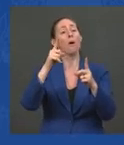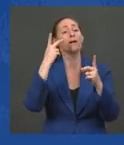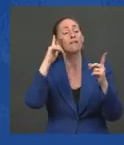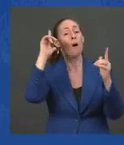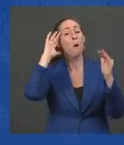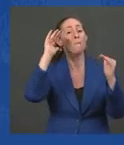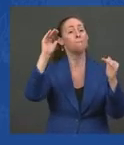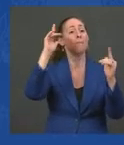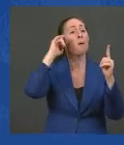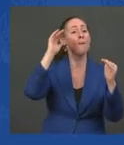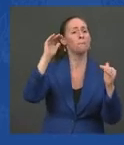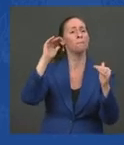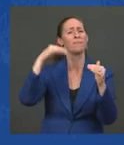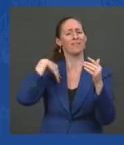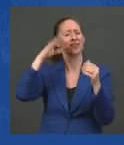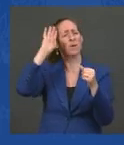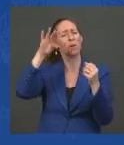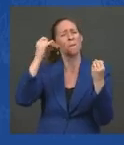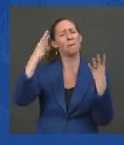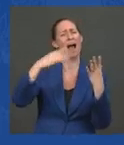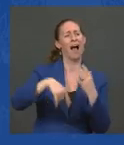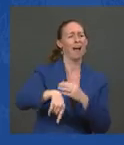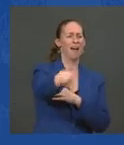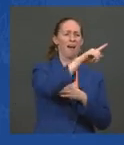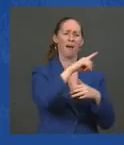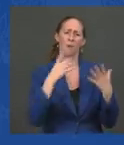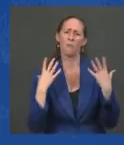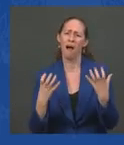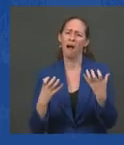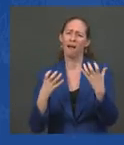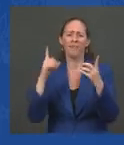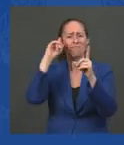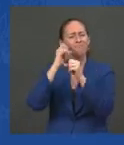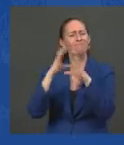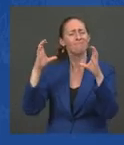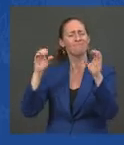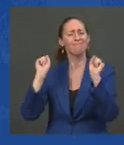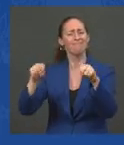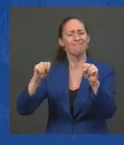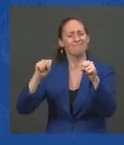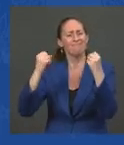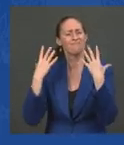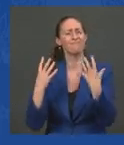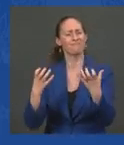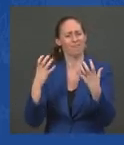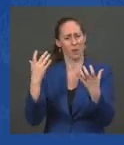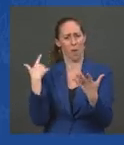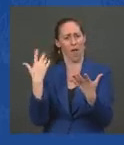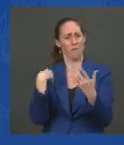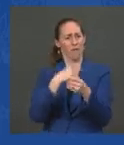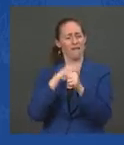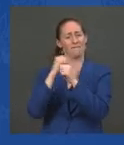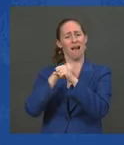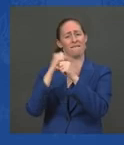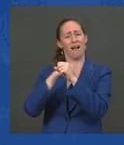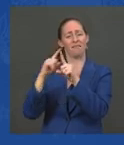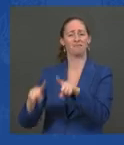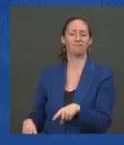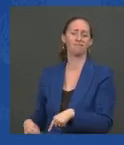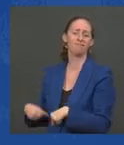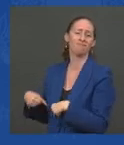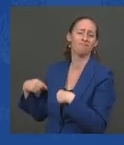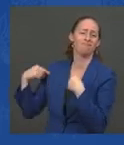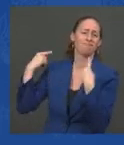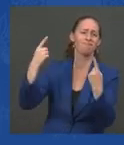us. I think they see much more clearly what you've all been fighting for your whole lives now. It's in stark